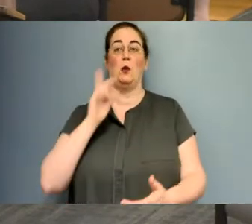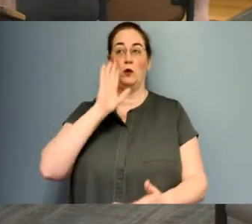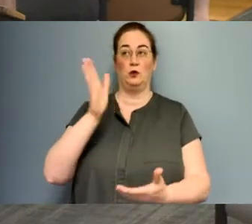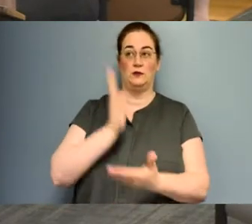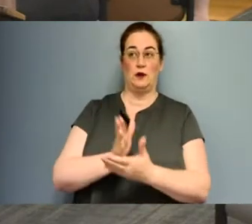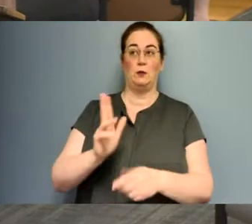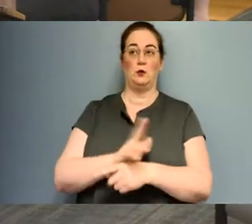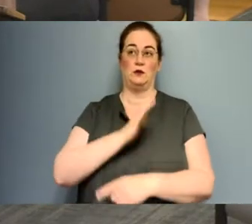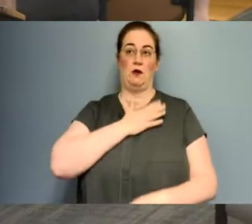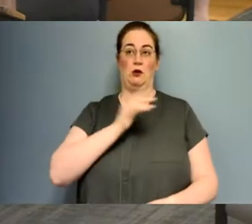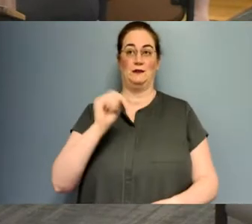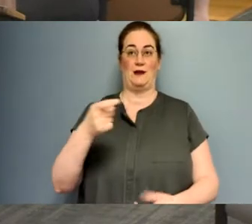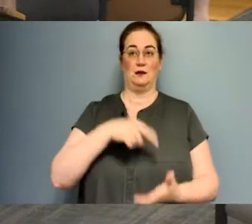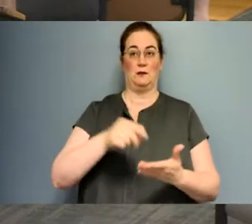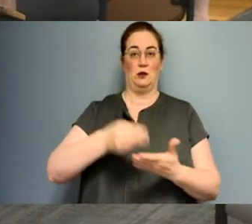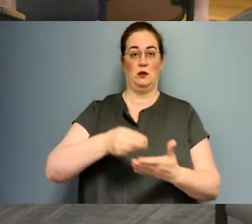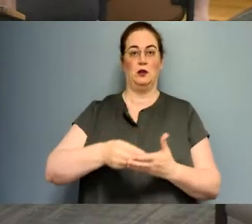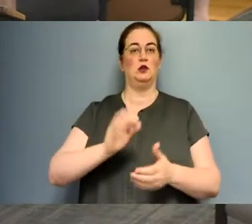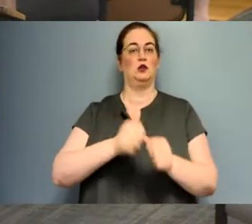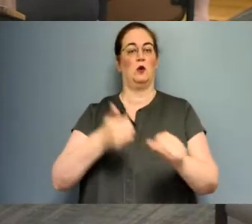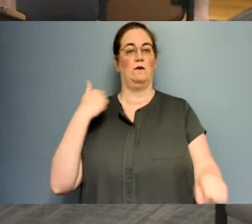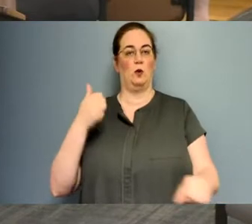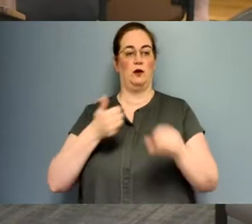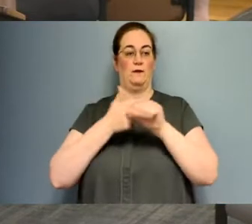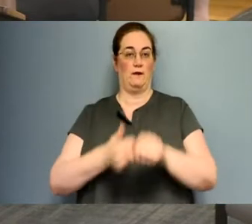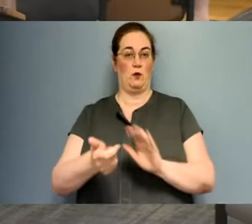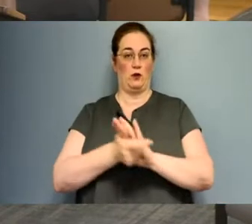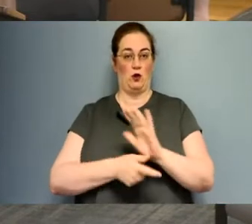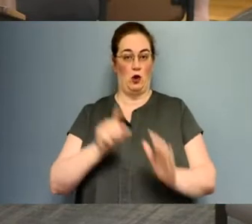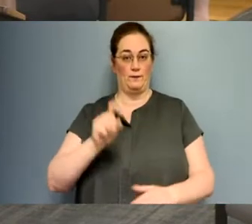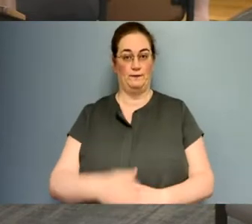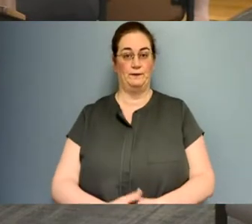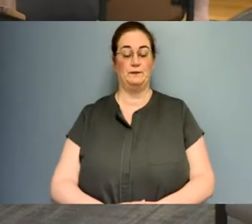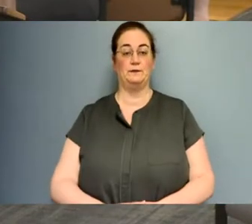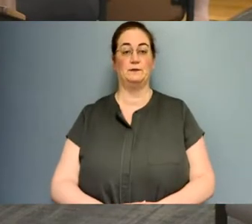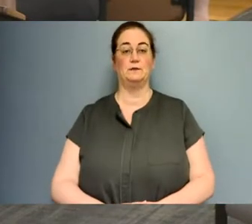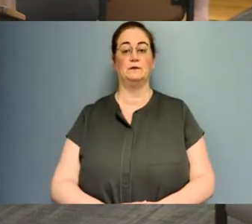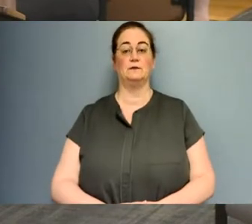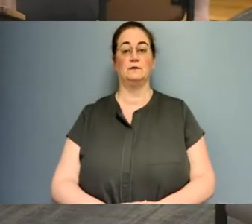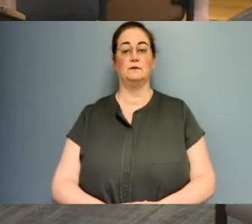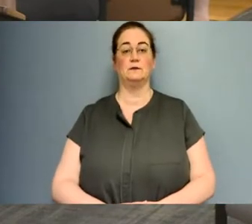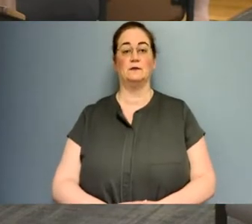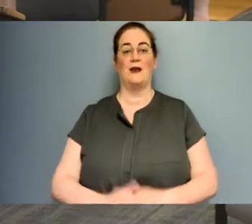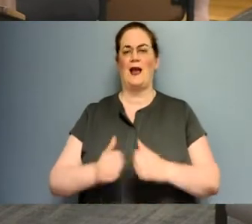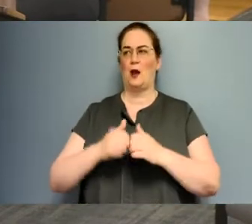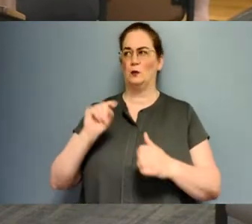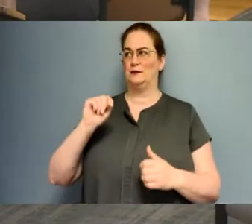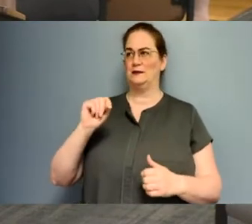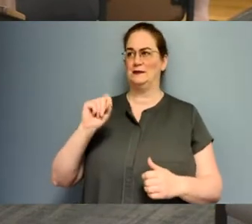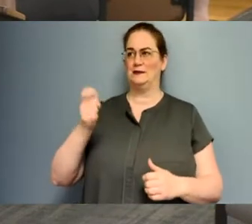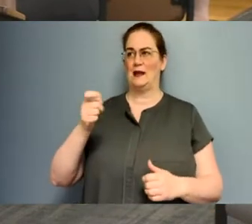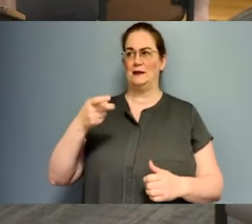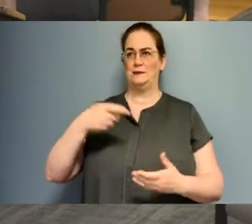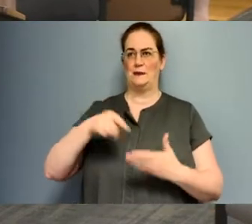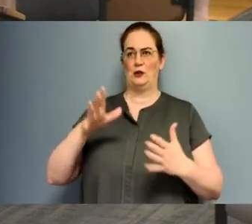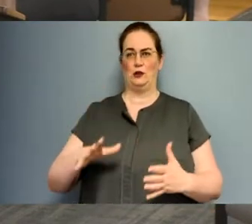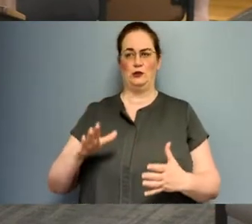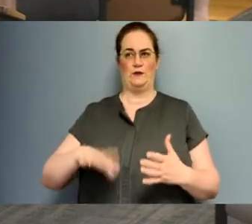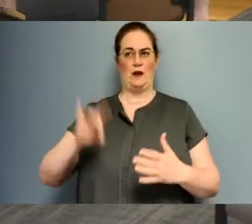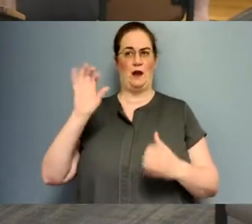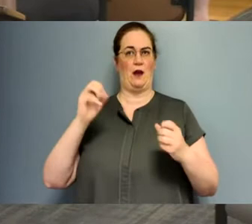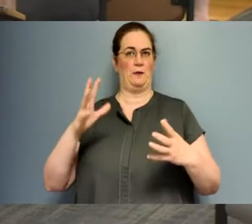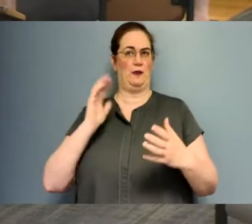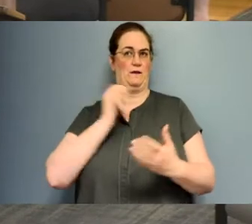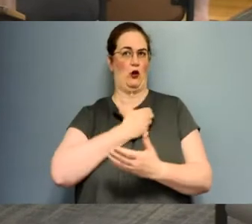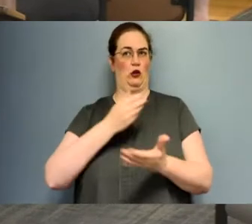dollars to avoid following the law? How do we taxpayers find out how many of our dollars have